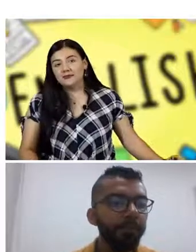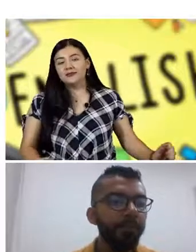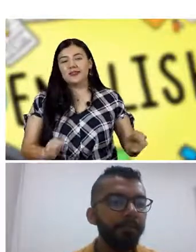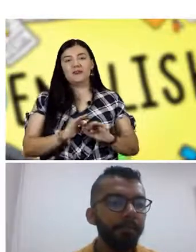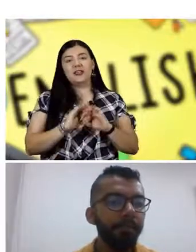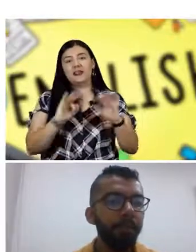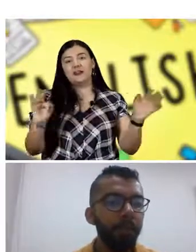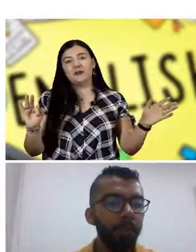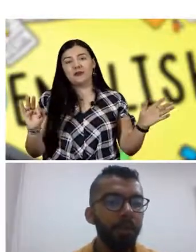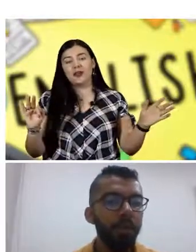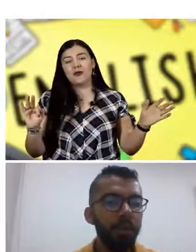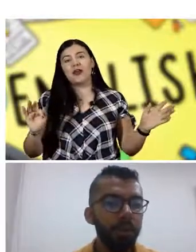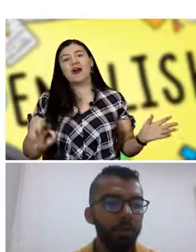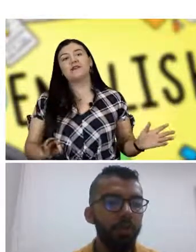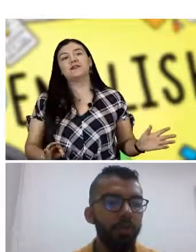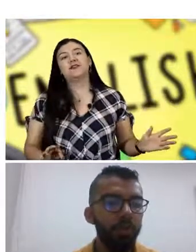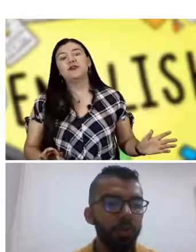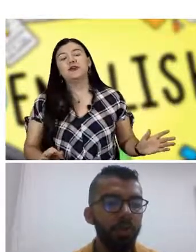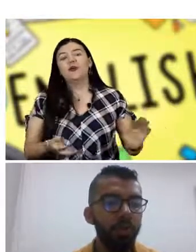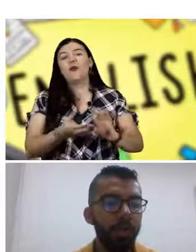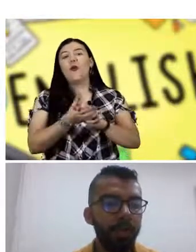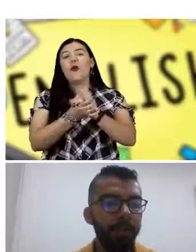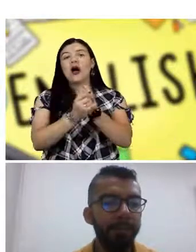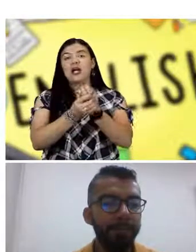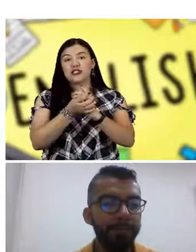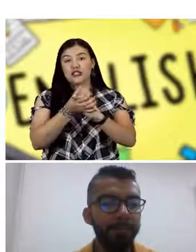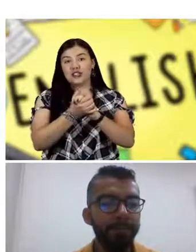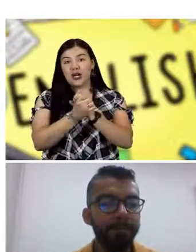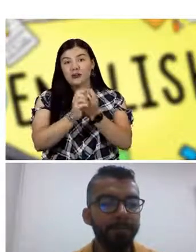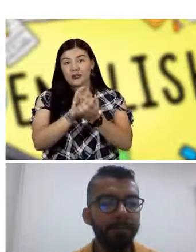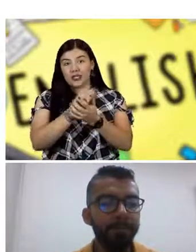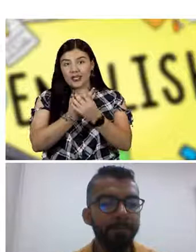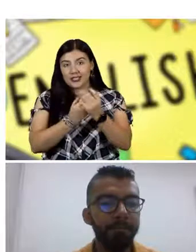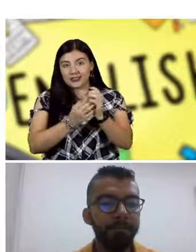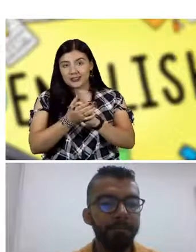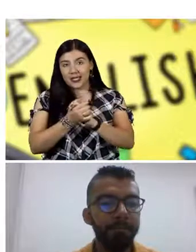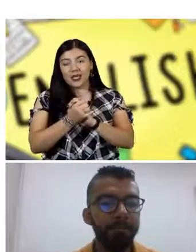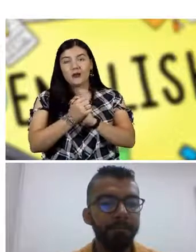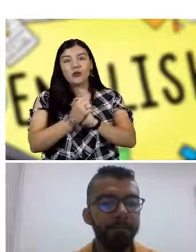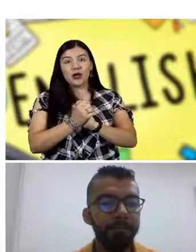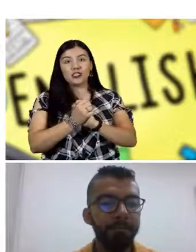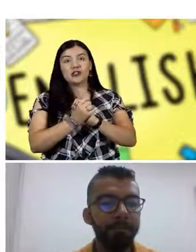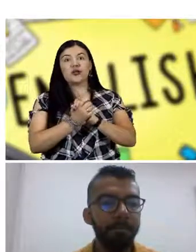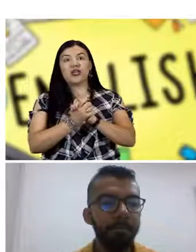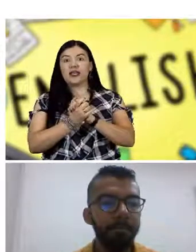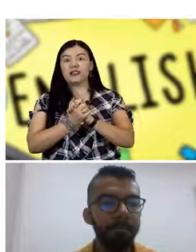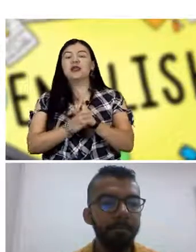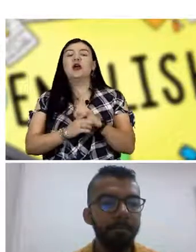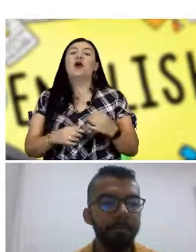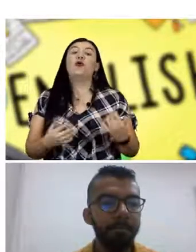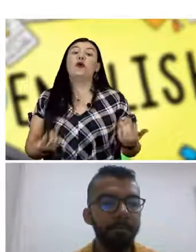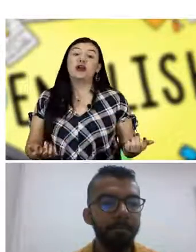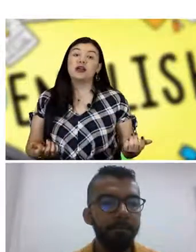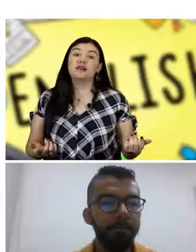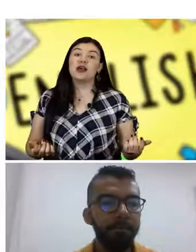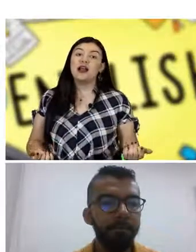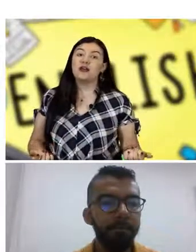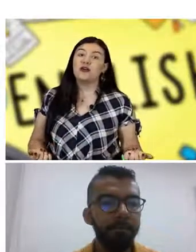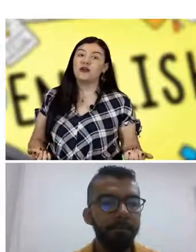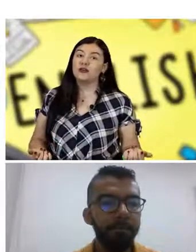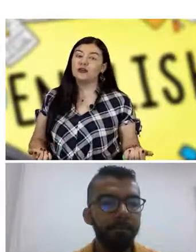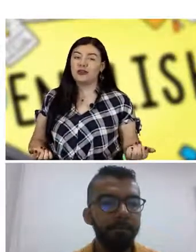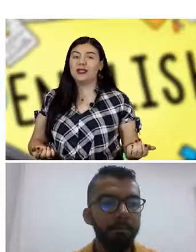hacer? Definitivamente, we have to wash our hands, okay? Wash our hands. Or we can